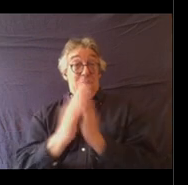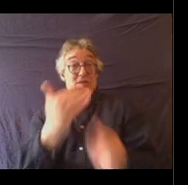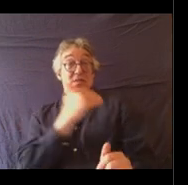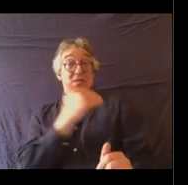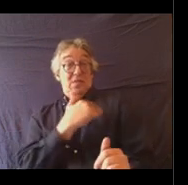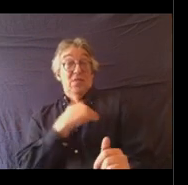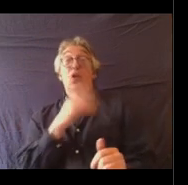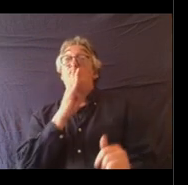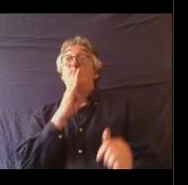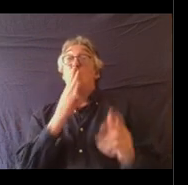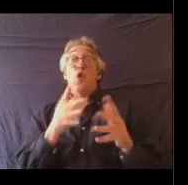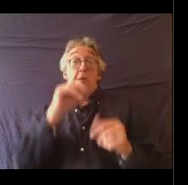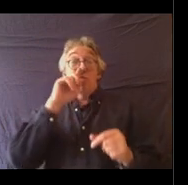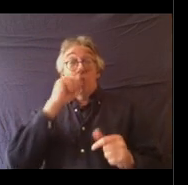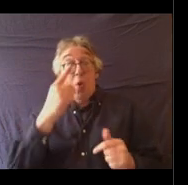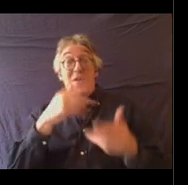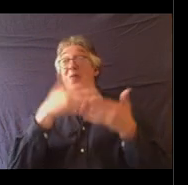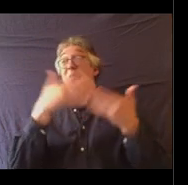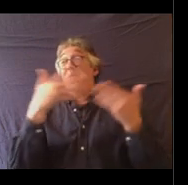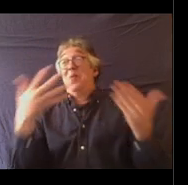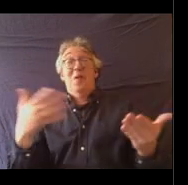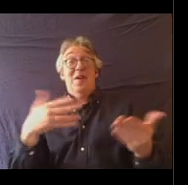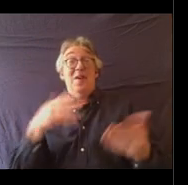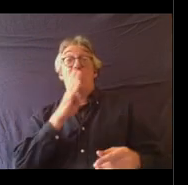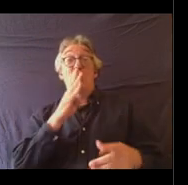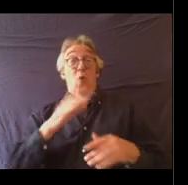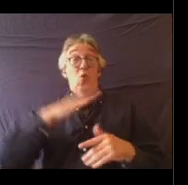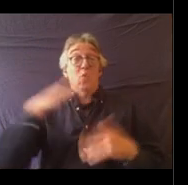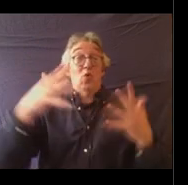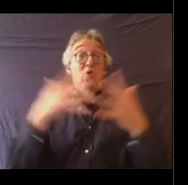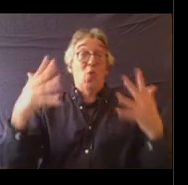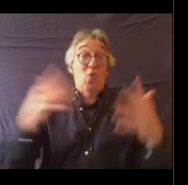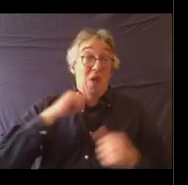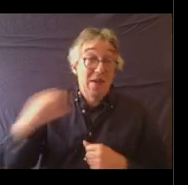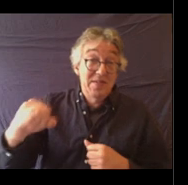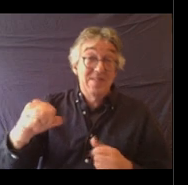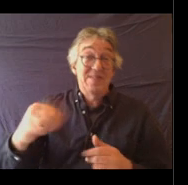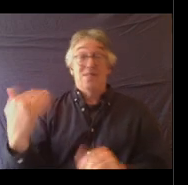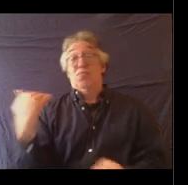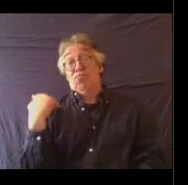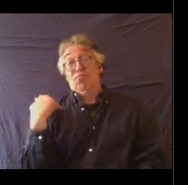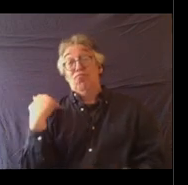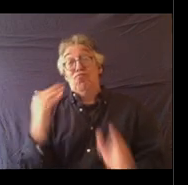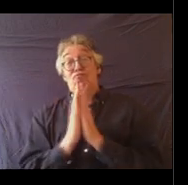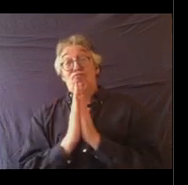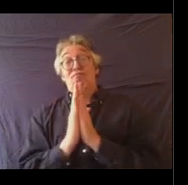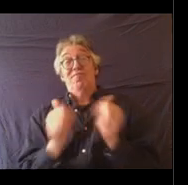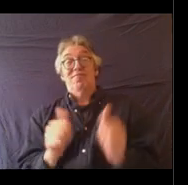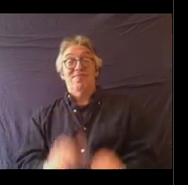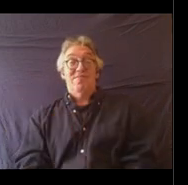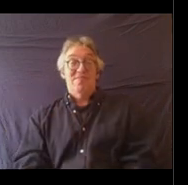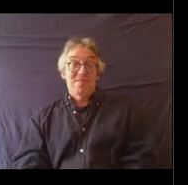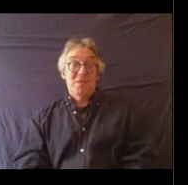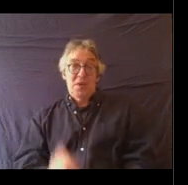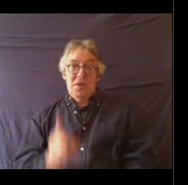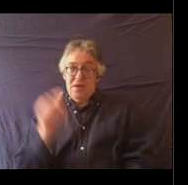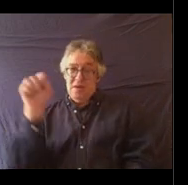know, too boring. So yes, this one, basically I covered most of it.